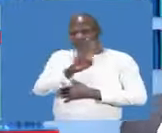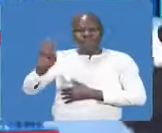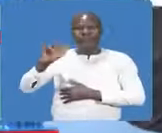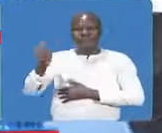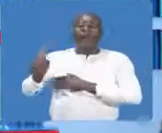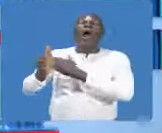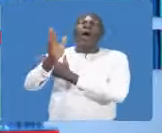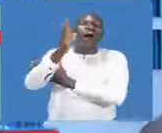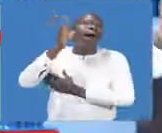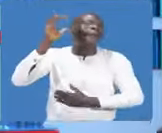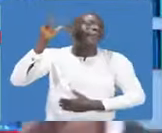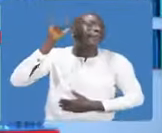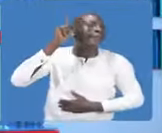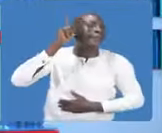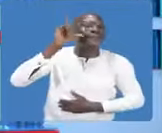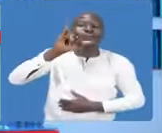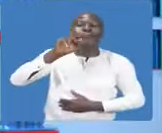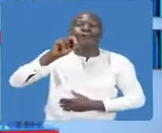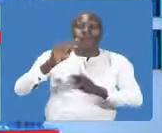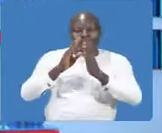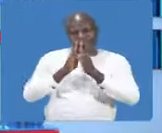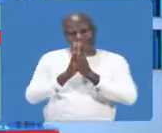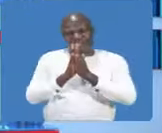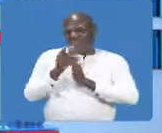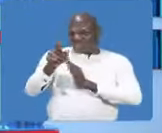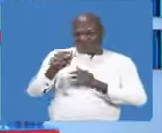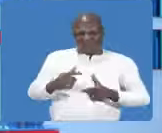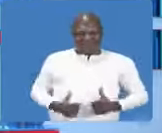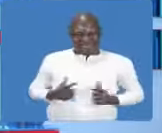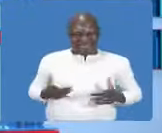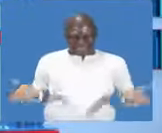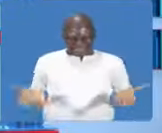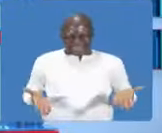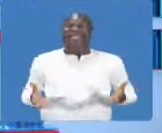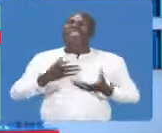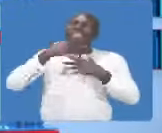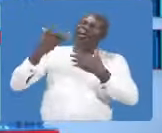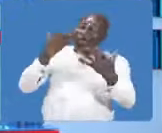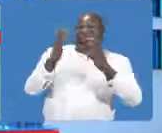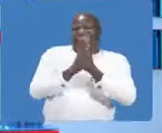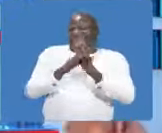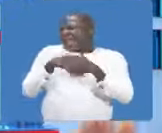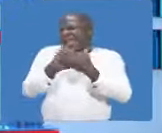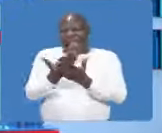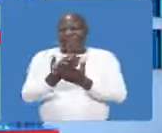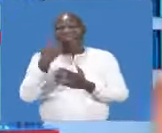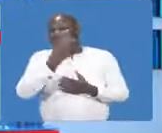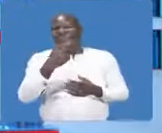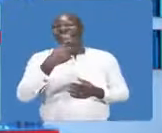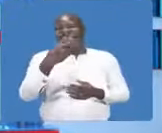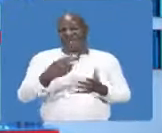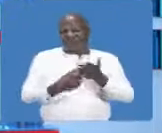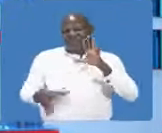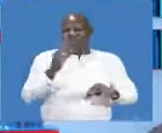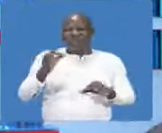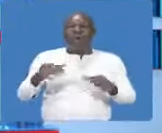onyankopon etie ne empire bo no wo wote asase so bo empire wo tietiem ye dede saa ye kwaka wo se hon